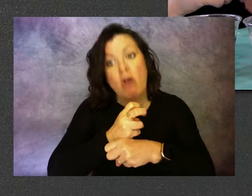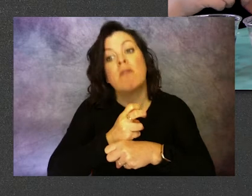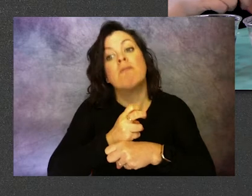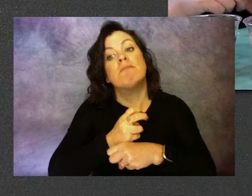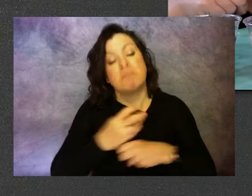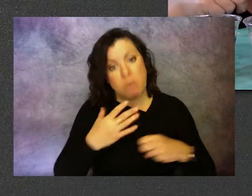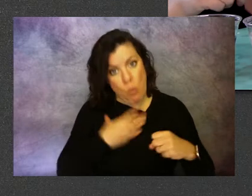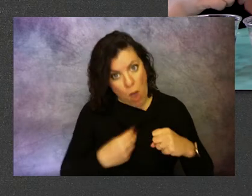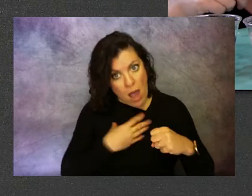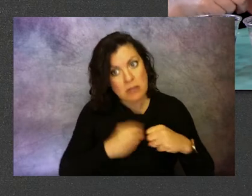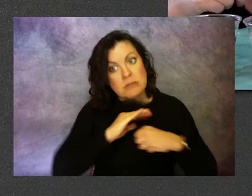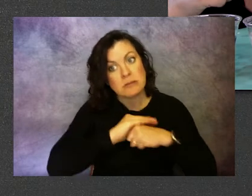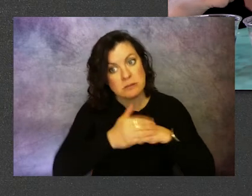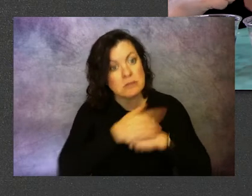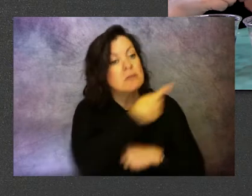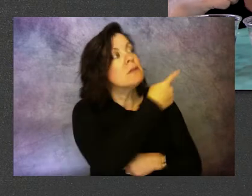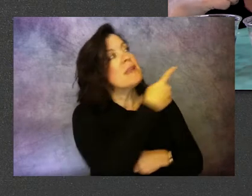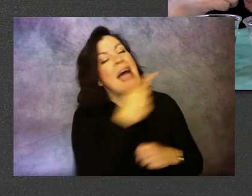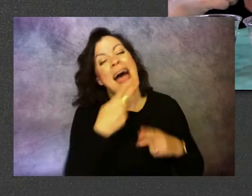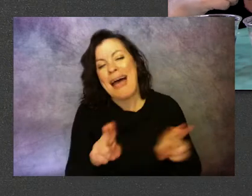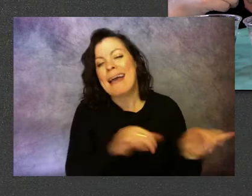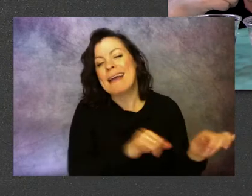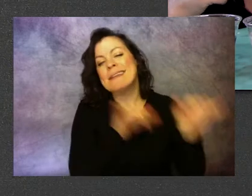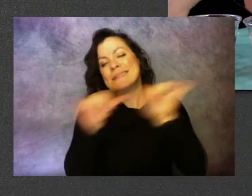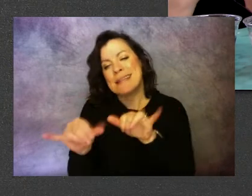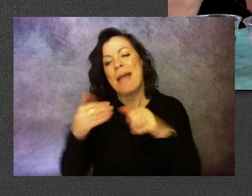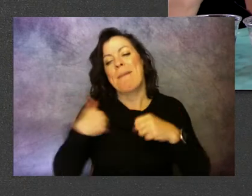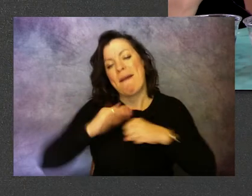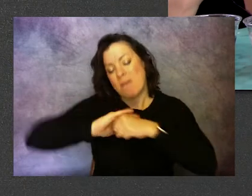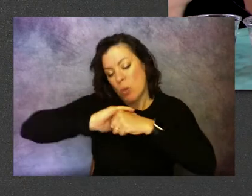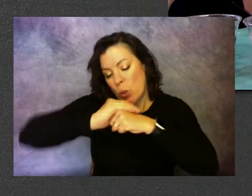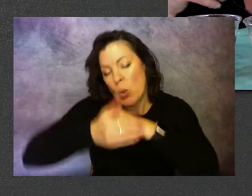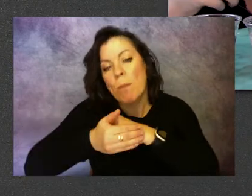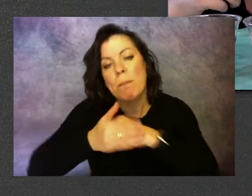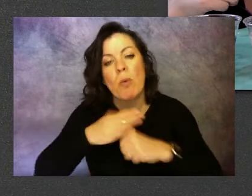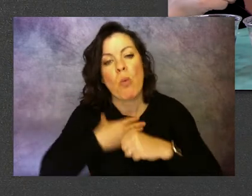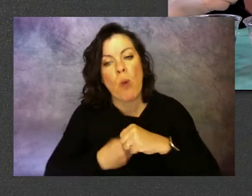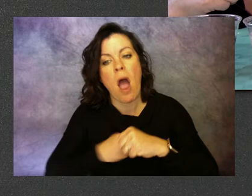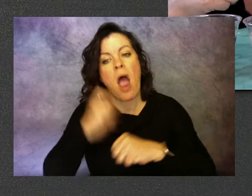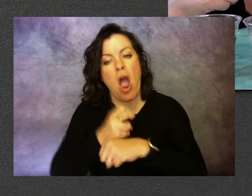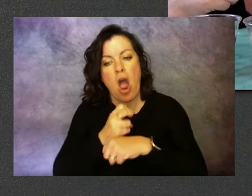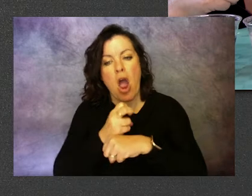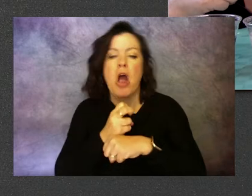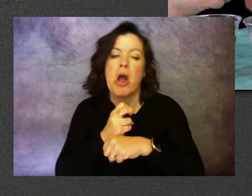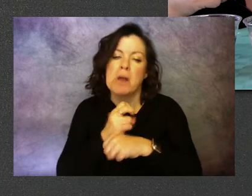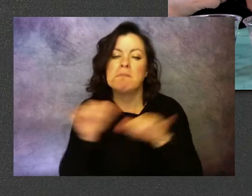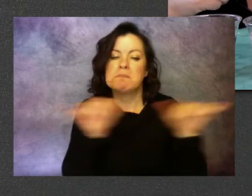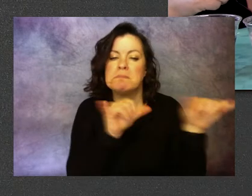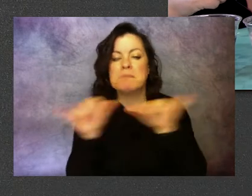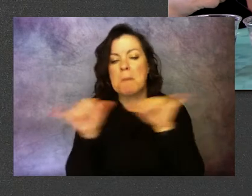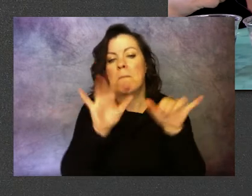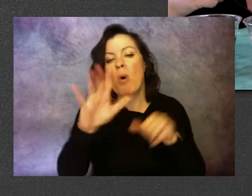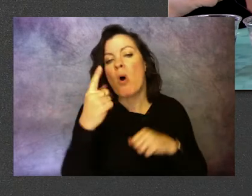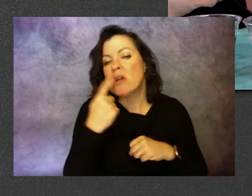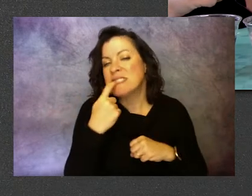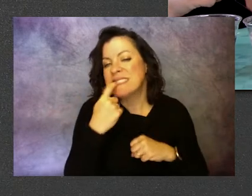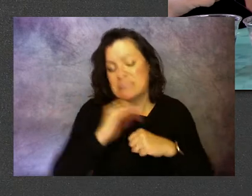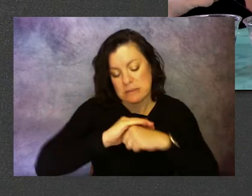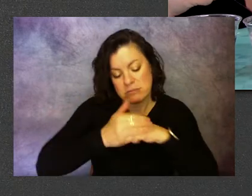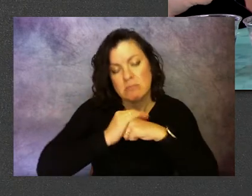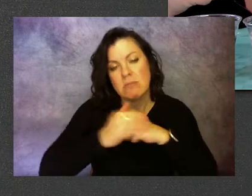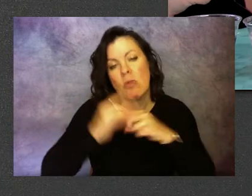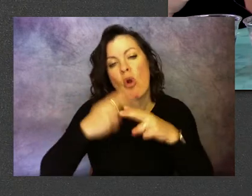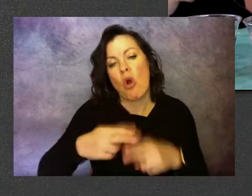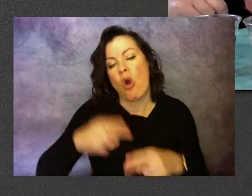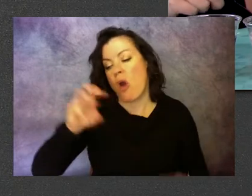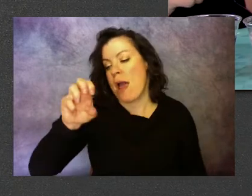white, so we can pretend like this is the enamel or the hard part on your teeth and see what happens to